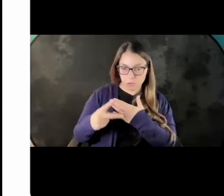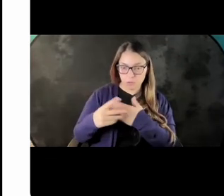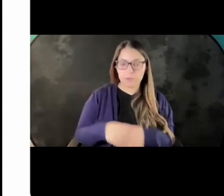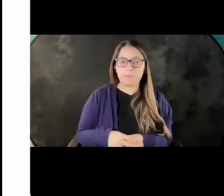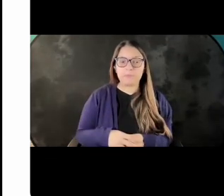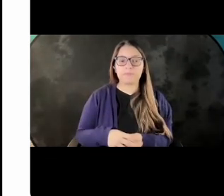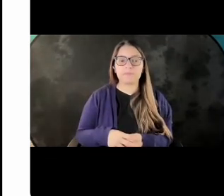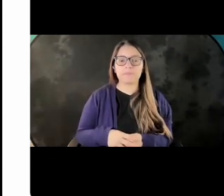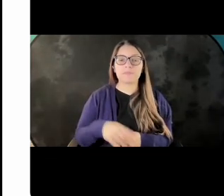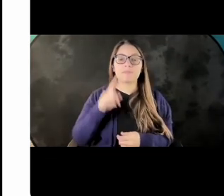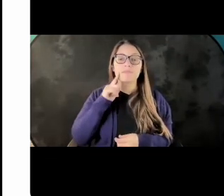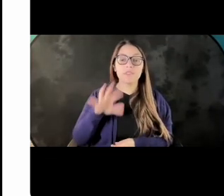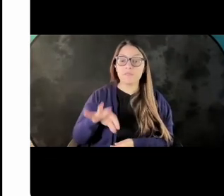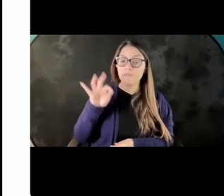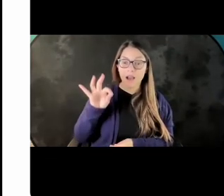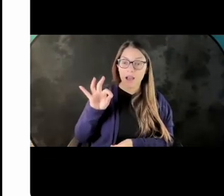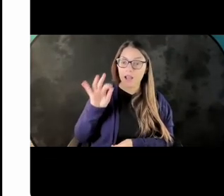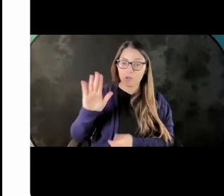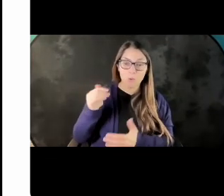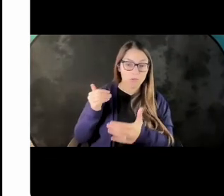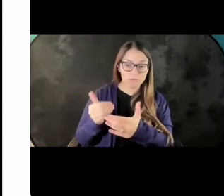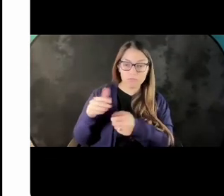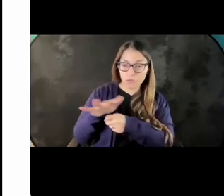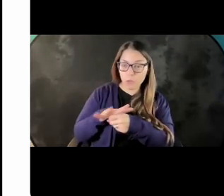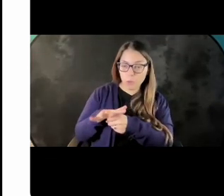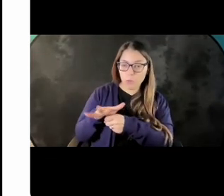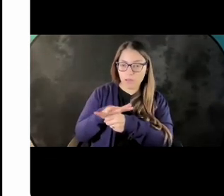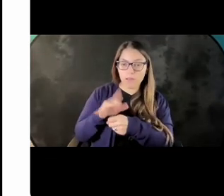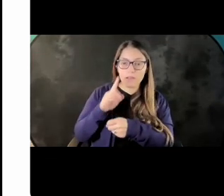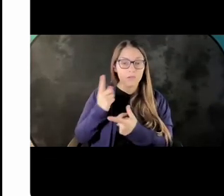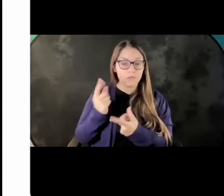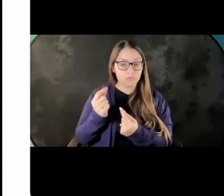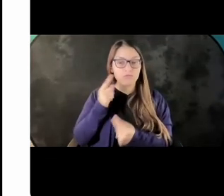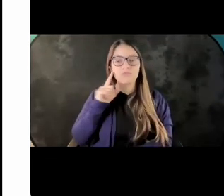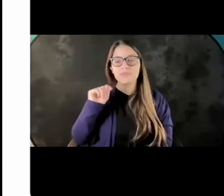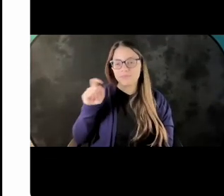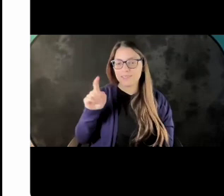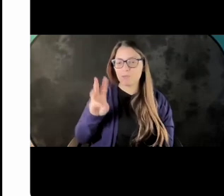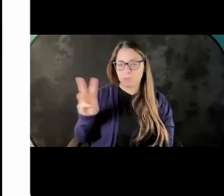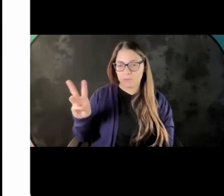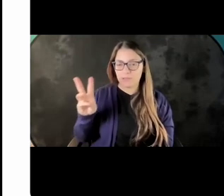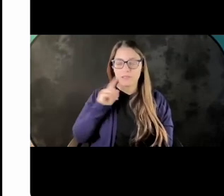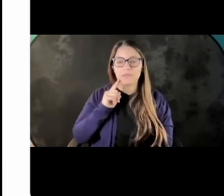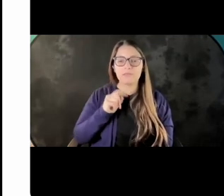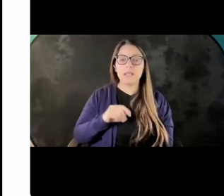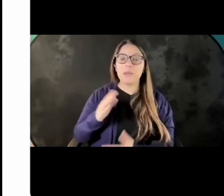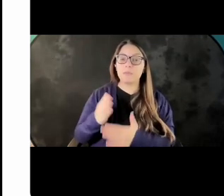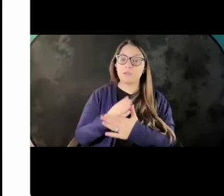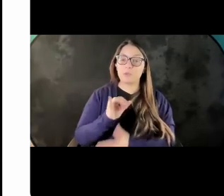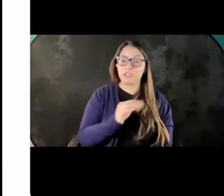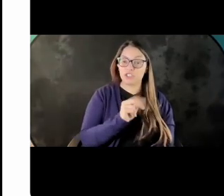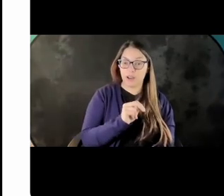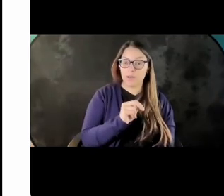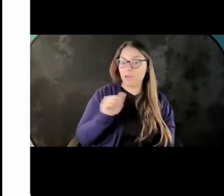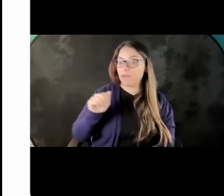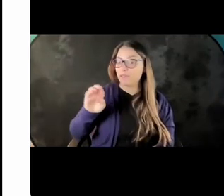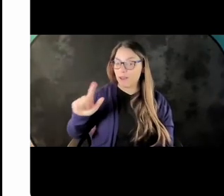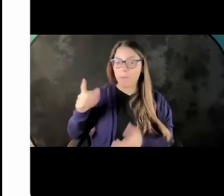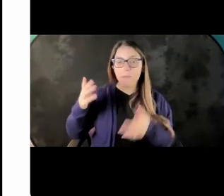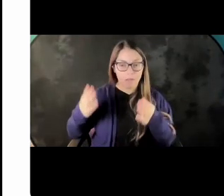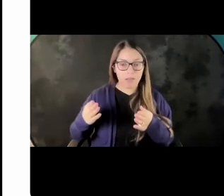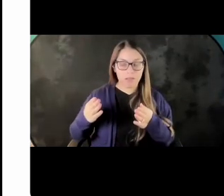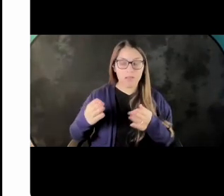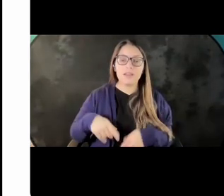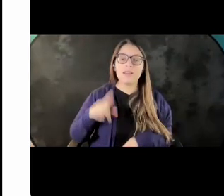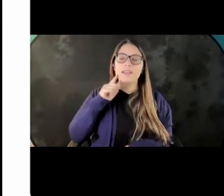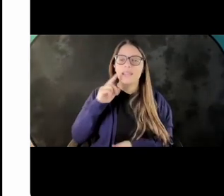the nearest AARP TCE Tax Aid site between January and April, you can use the